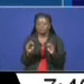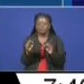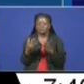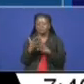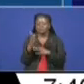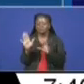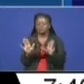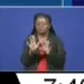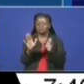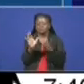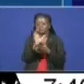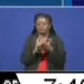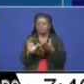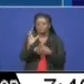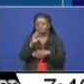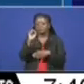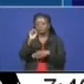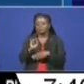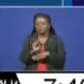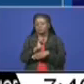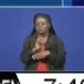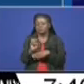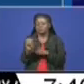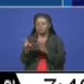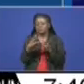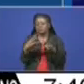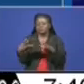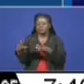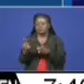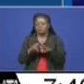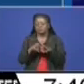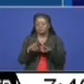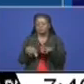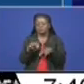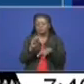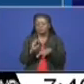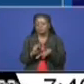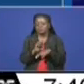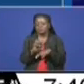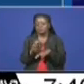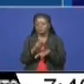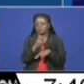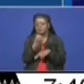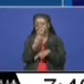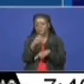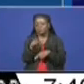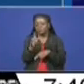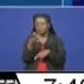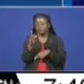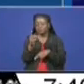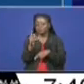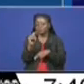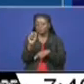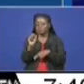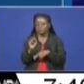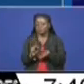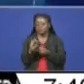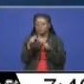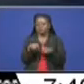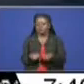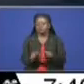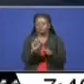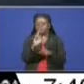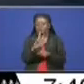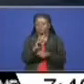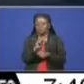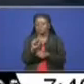southeastern islands, winds also falling off 12 to 18 knots out of the southeast, wave heights down 3 to 6 feet over the ocean. And that's